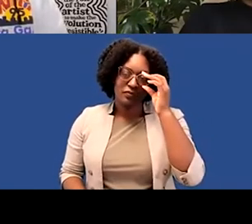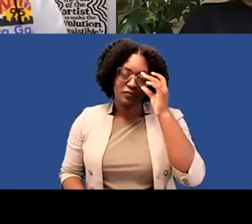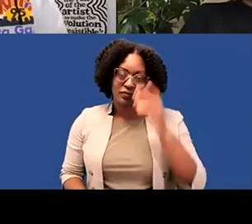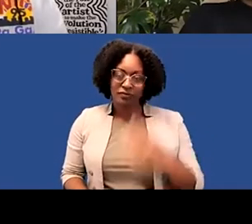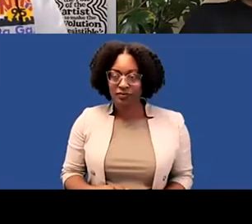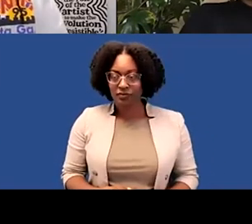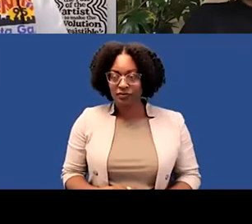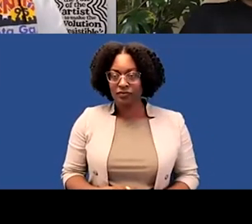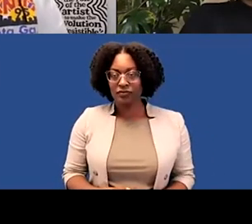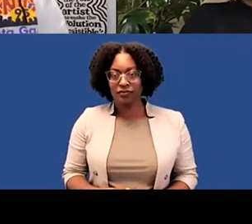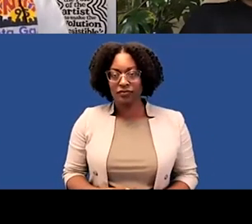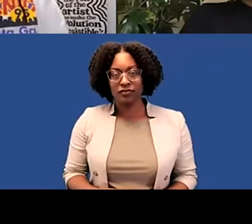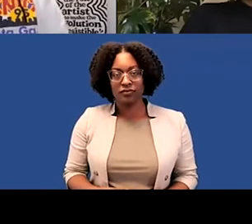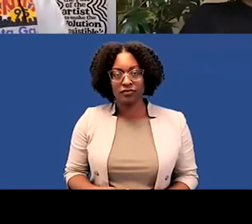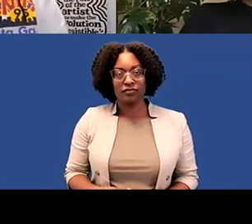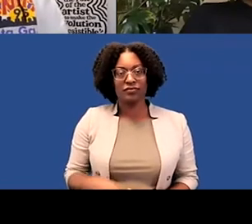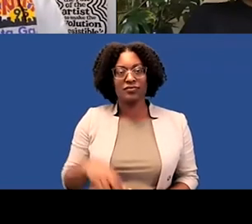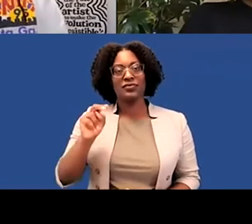I'll jump in.